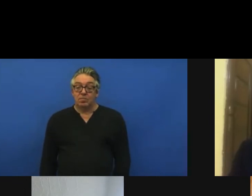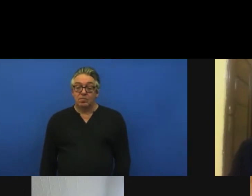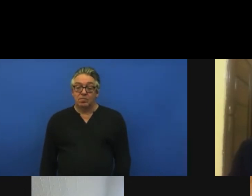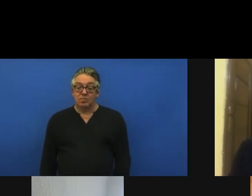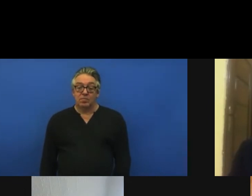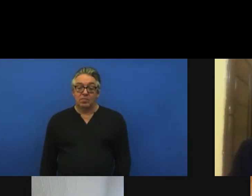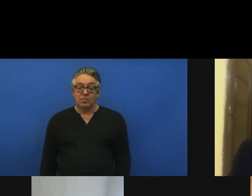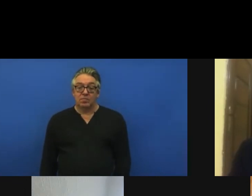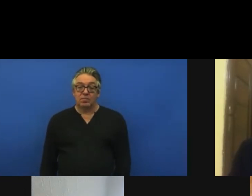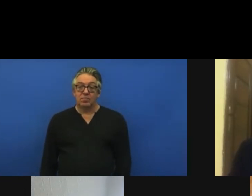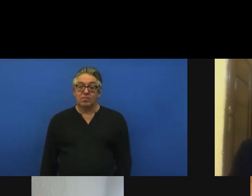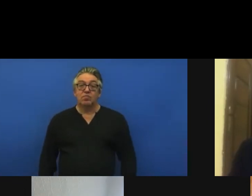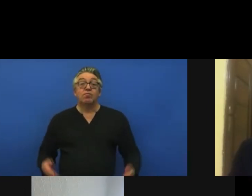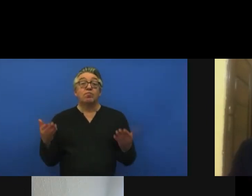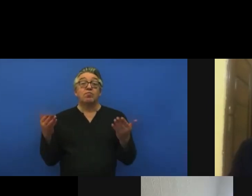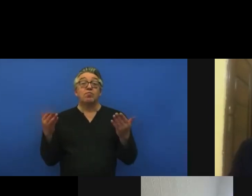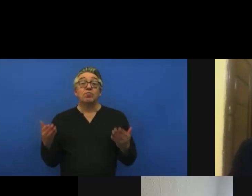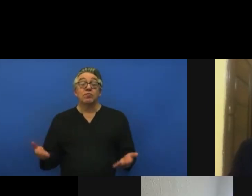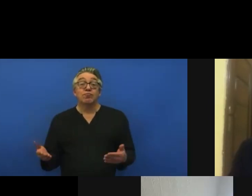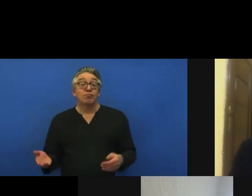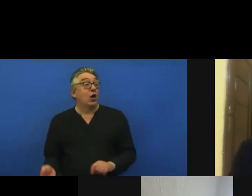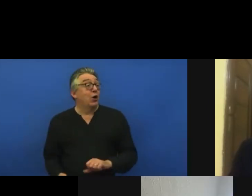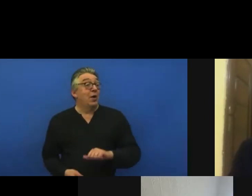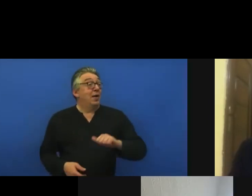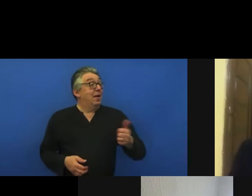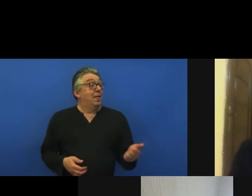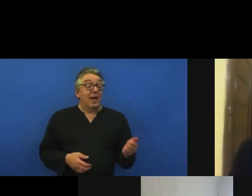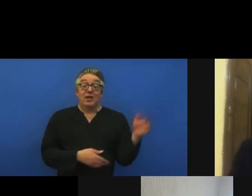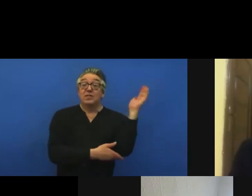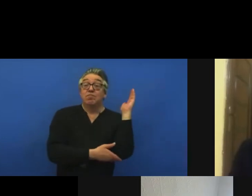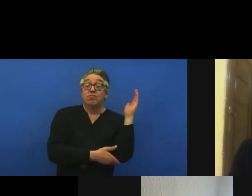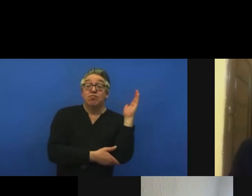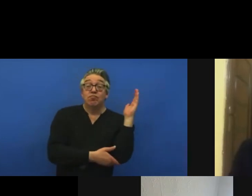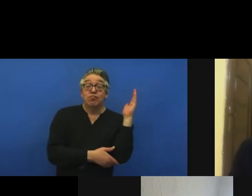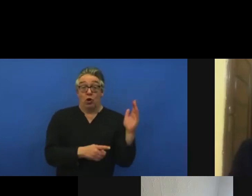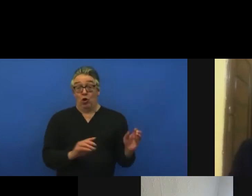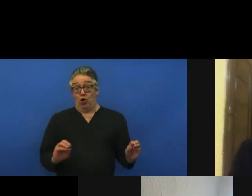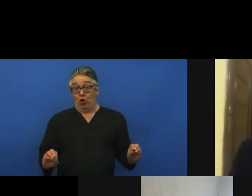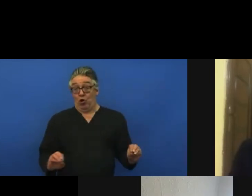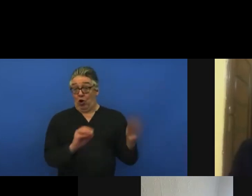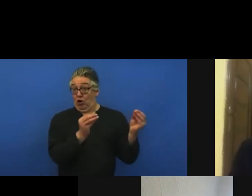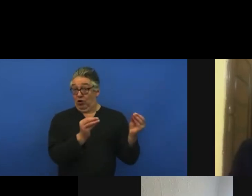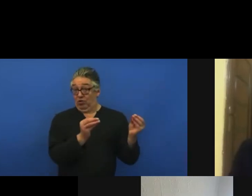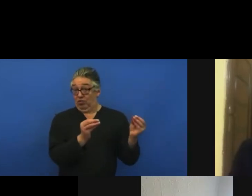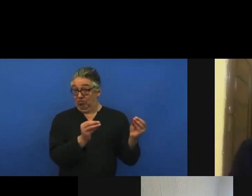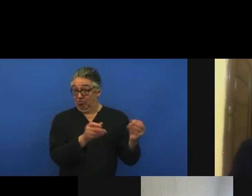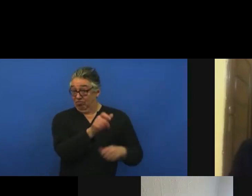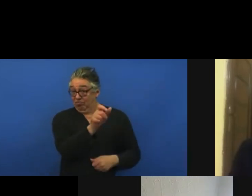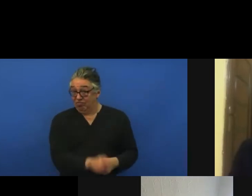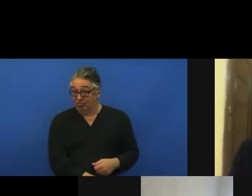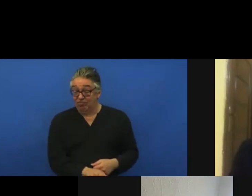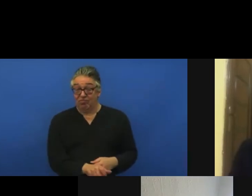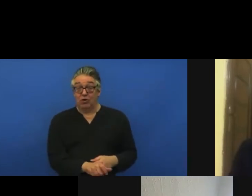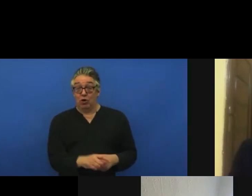Now we're going to move on to the next speaker, a young activist who has led